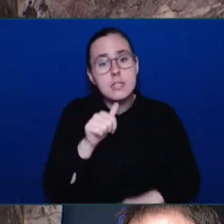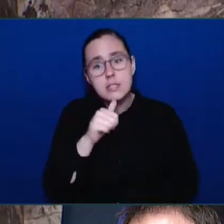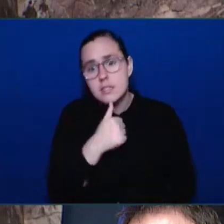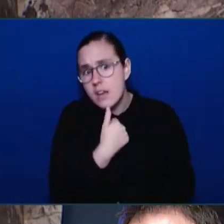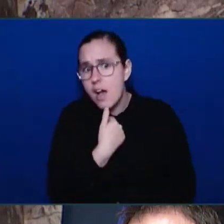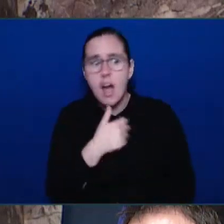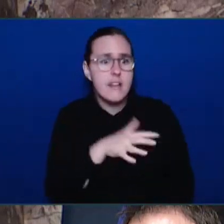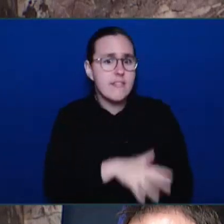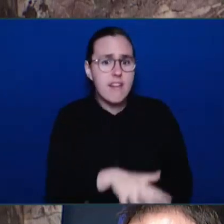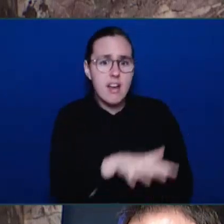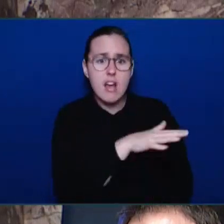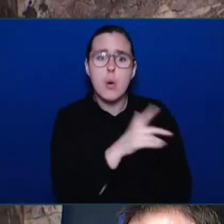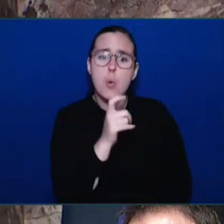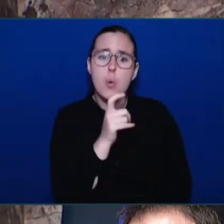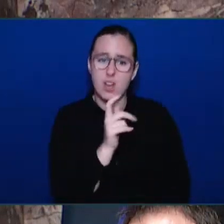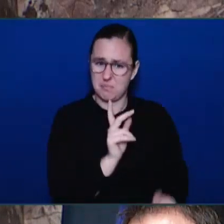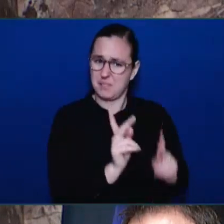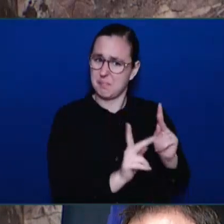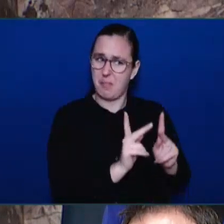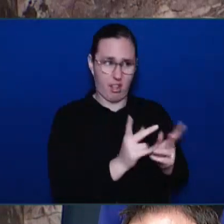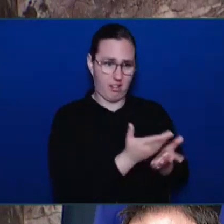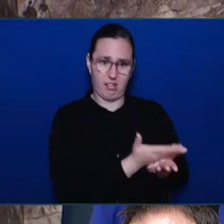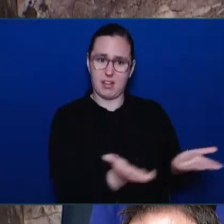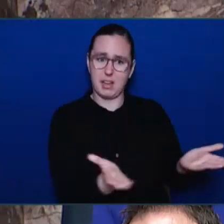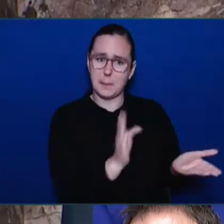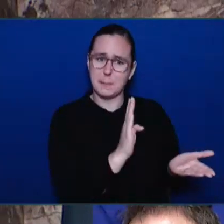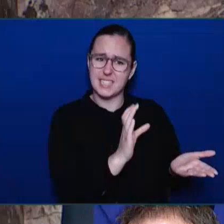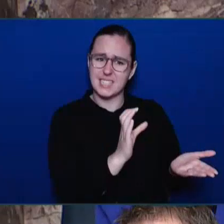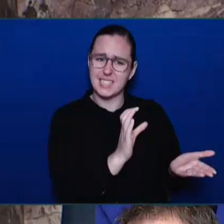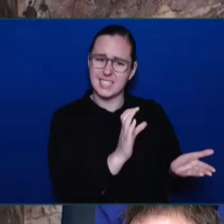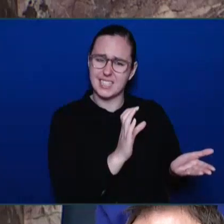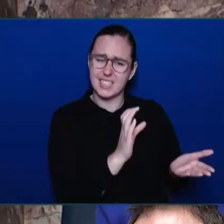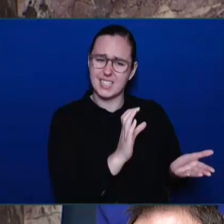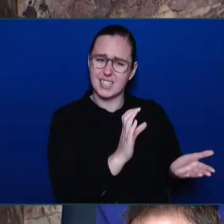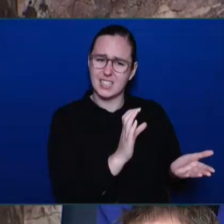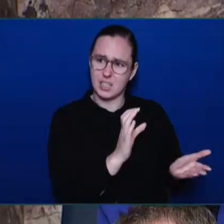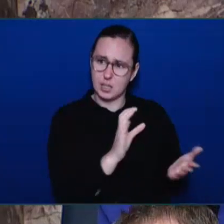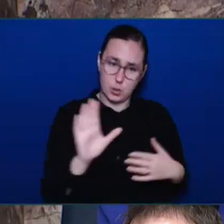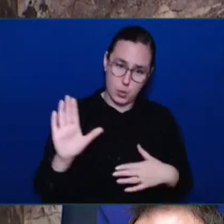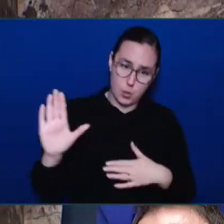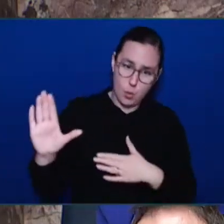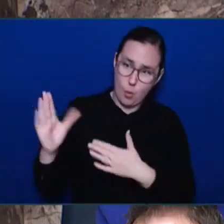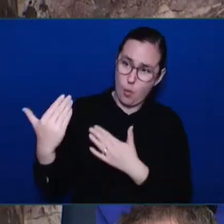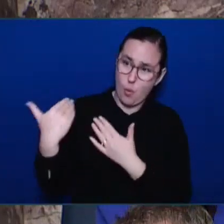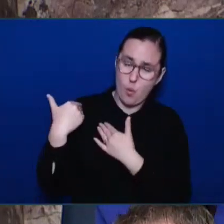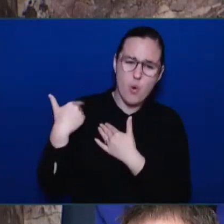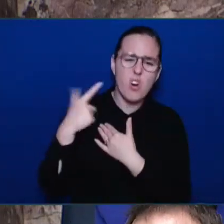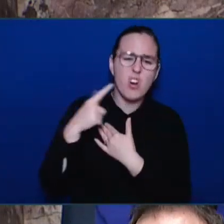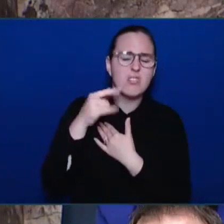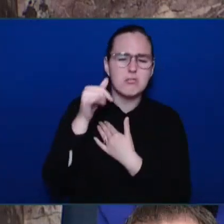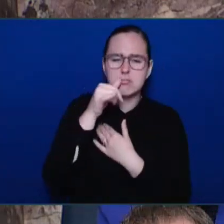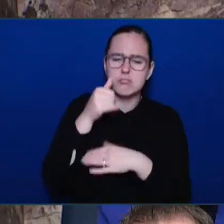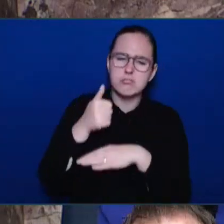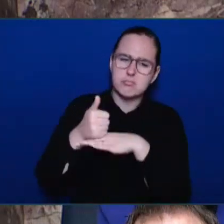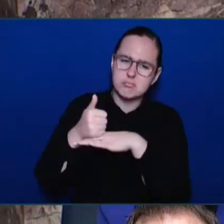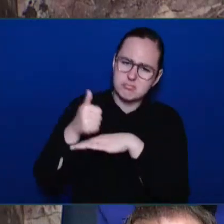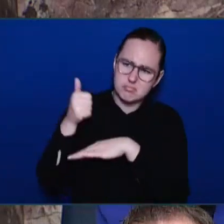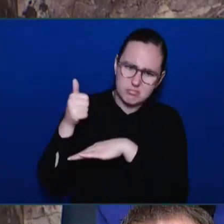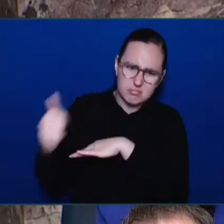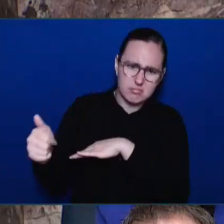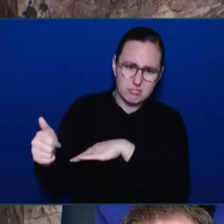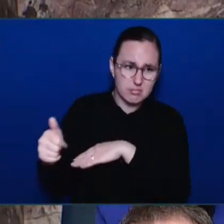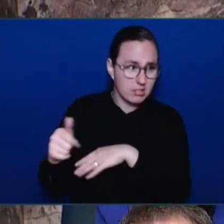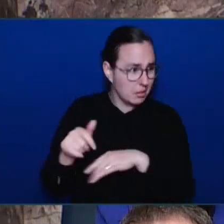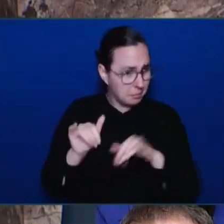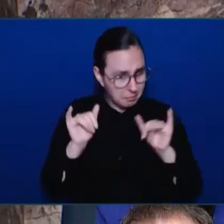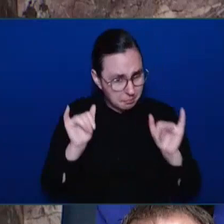shoulders, the fact that people continued to be attacked while he sat in that chair and sat on apparently the ideas he